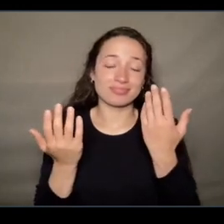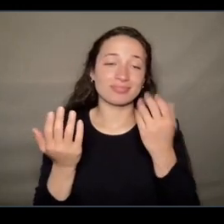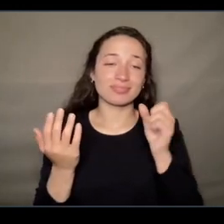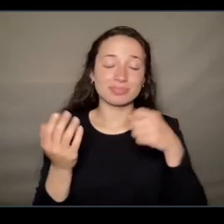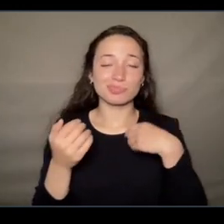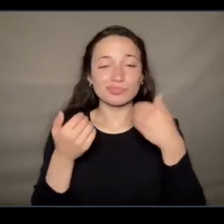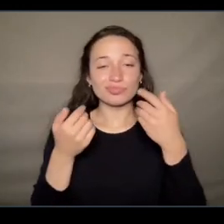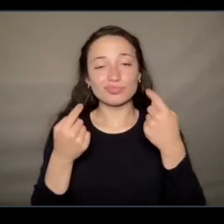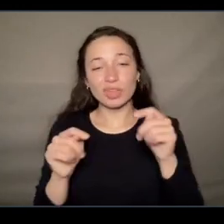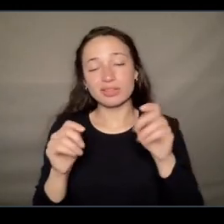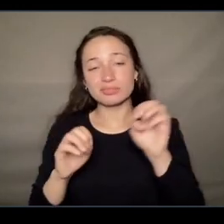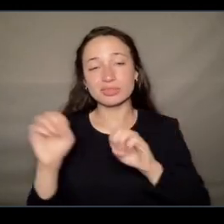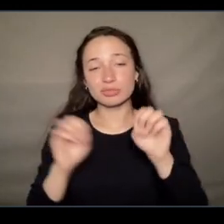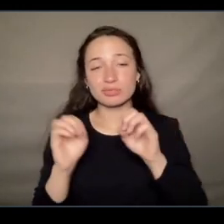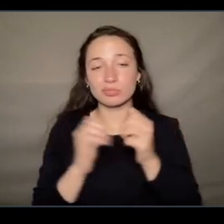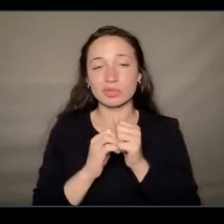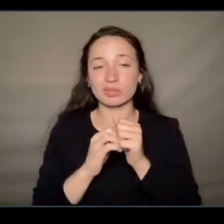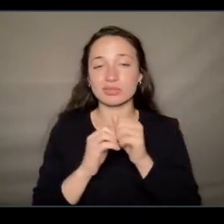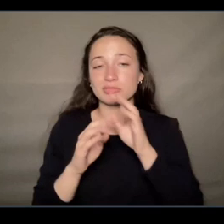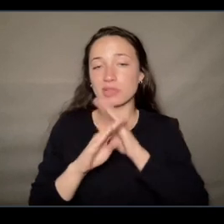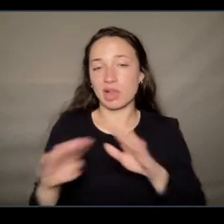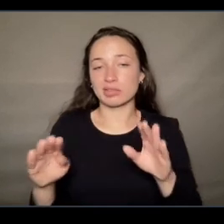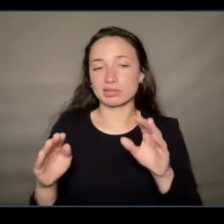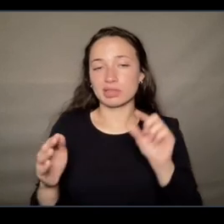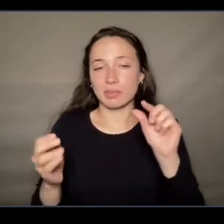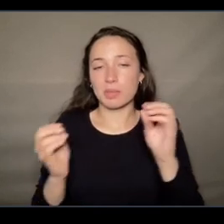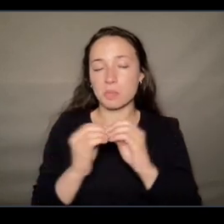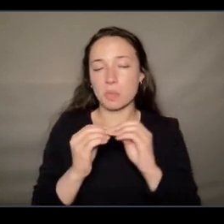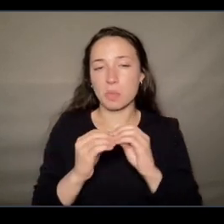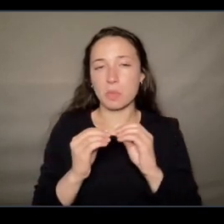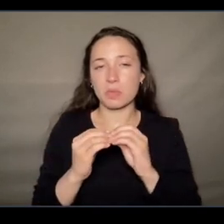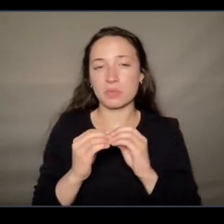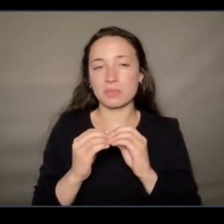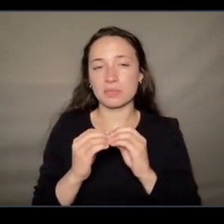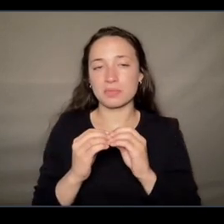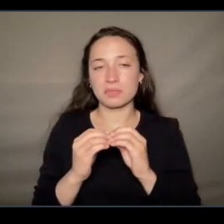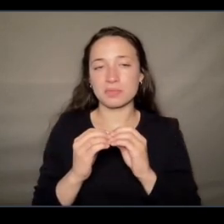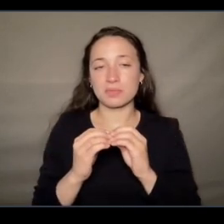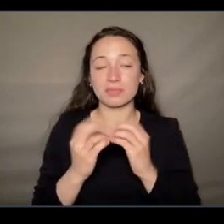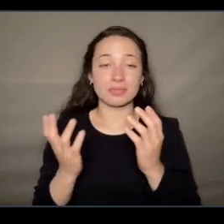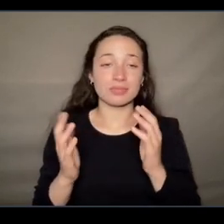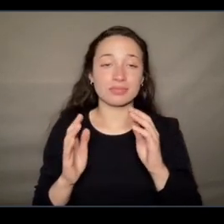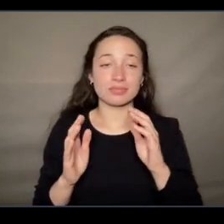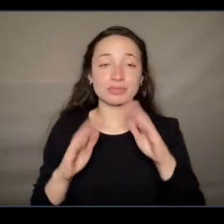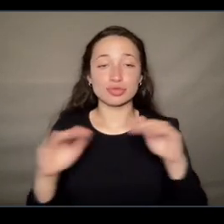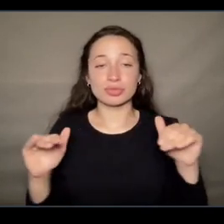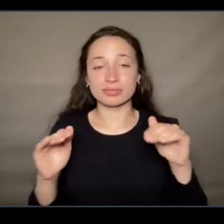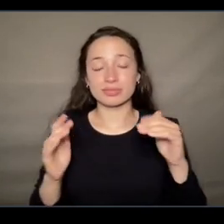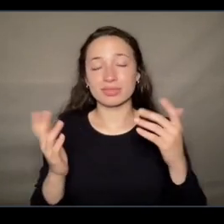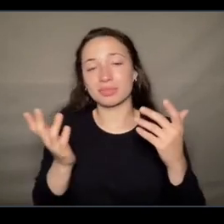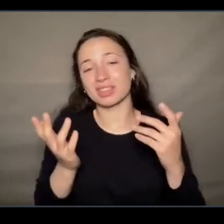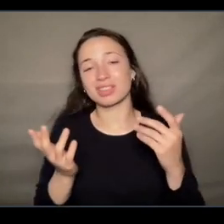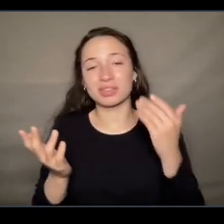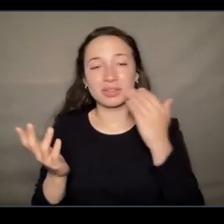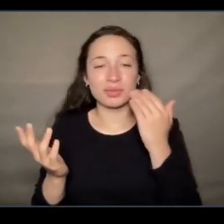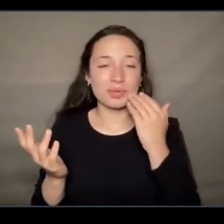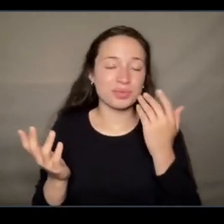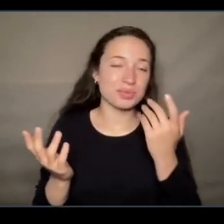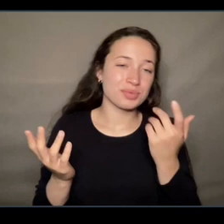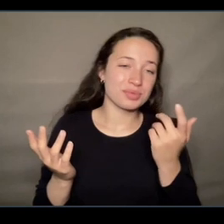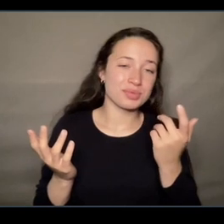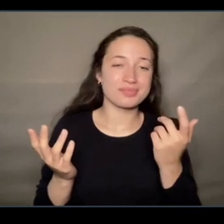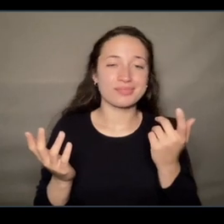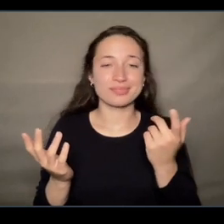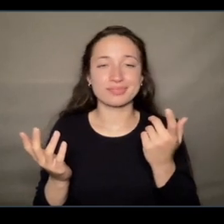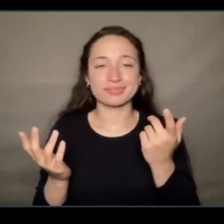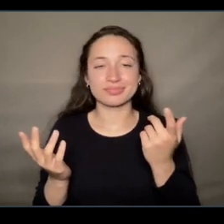And as I say, I'm trying to experiment with that a little bit more. The thing about having children, I mean, aside as you know